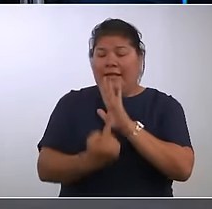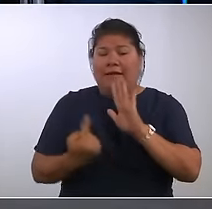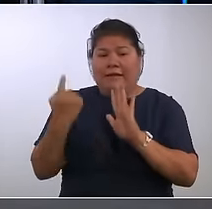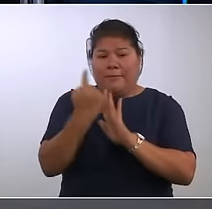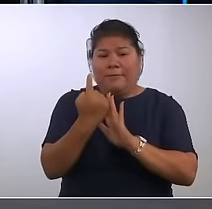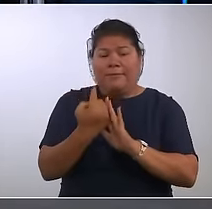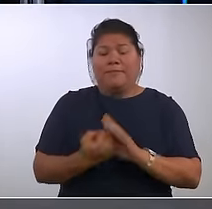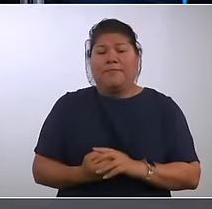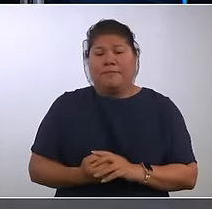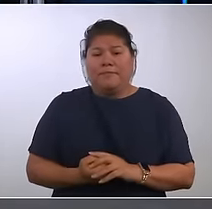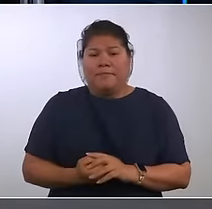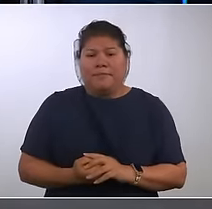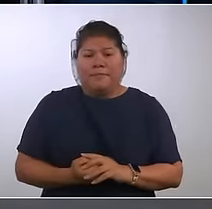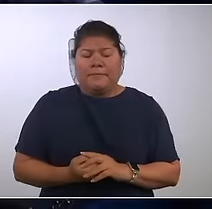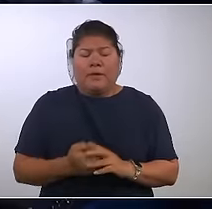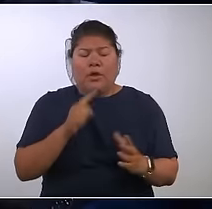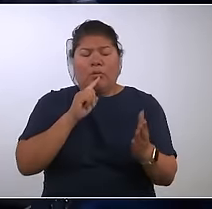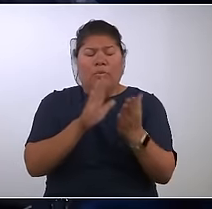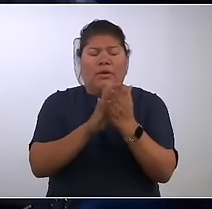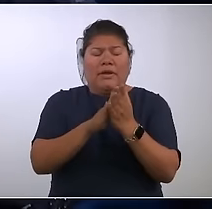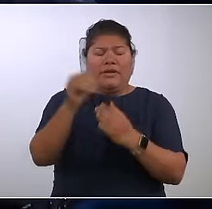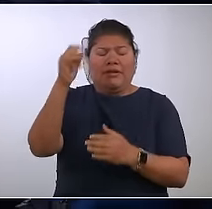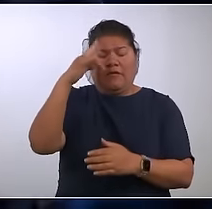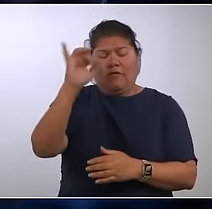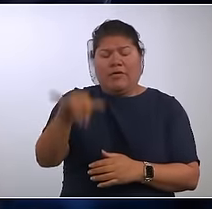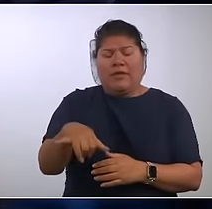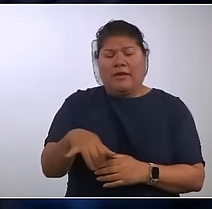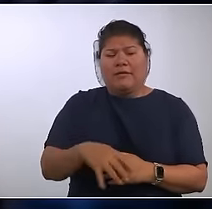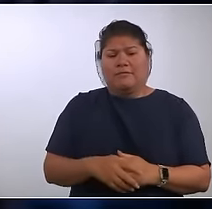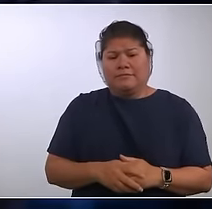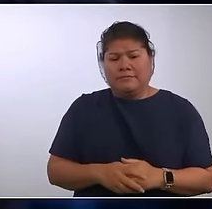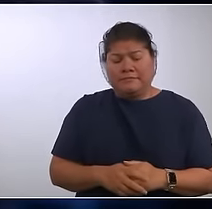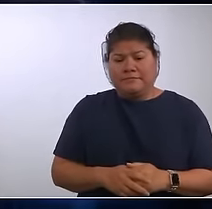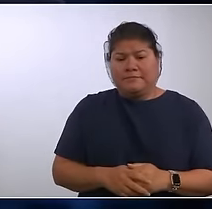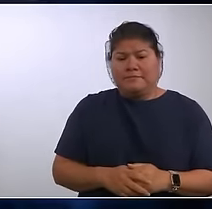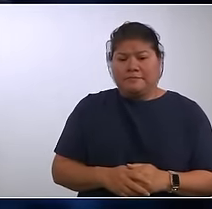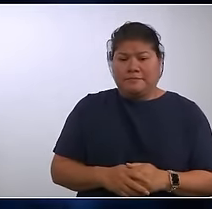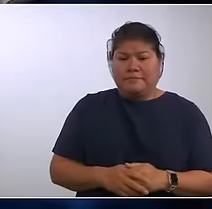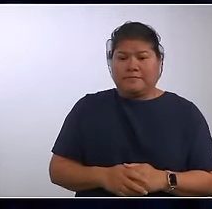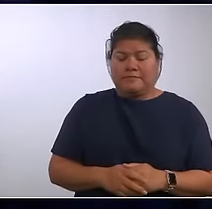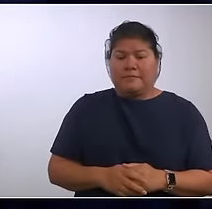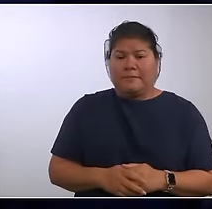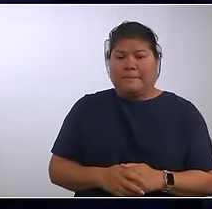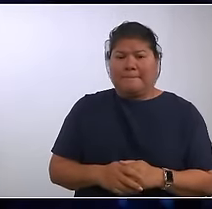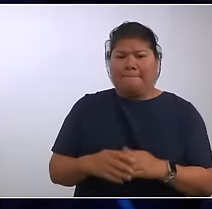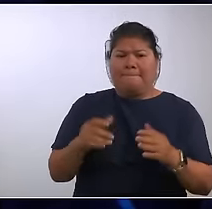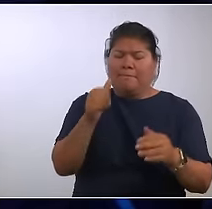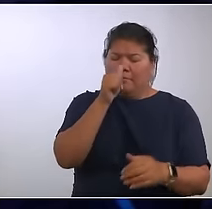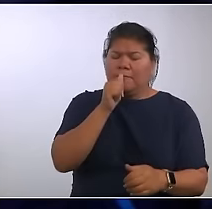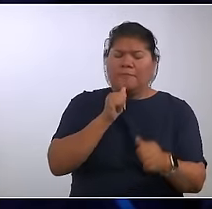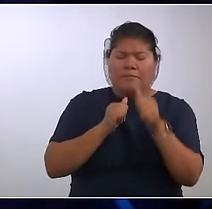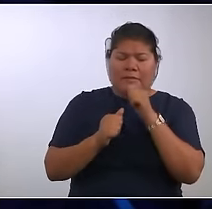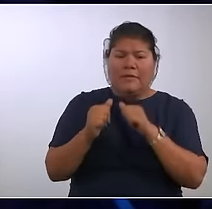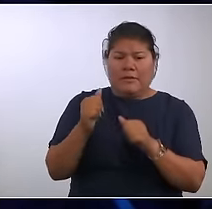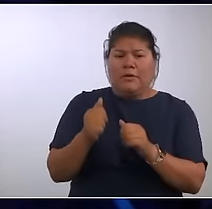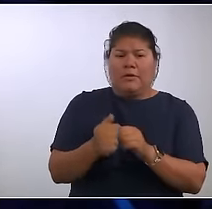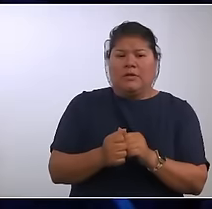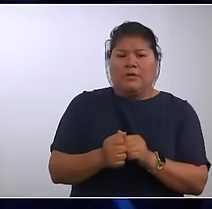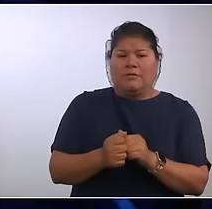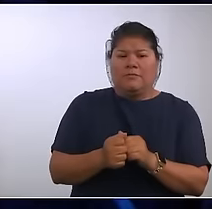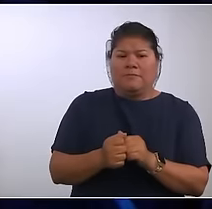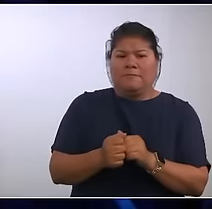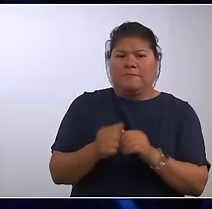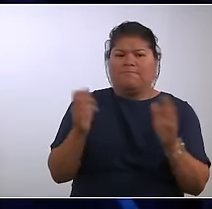this last day. Alguien da gloria a Dios por esto. Somebody give glory to God for that. Tolérenme. Tolerate me. En